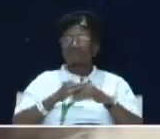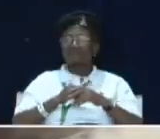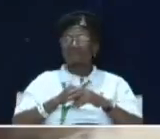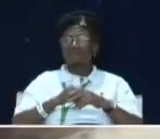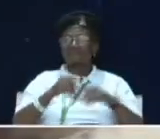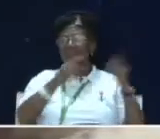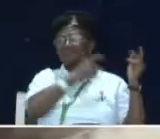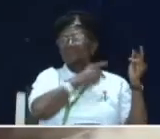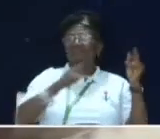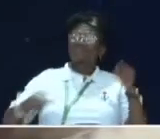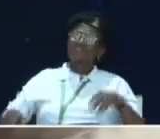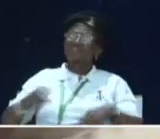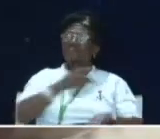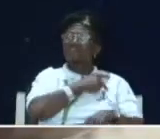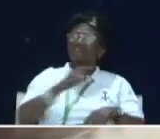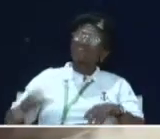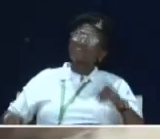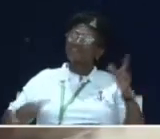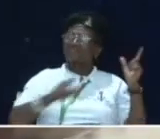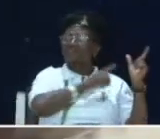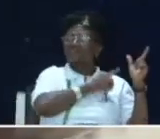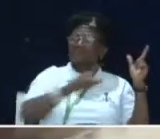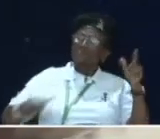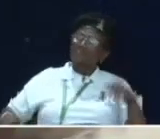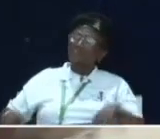King of Kings and Lord of Lords,